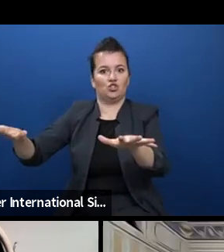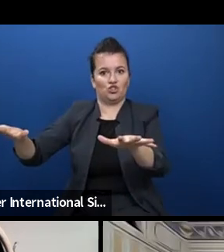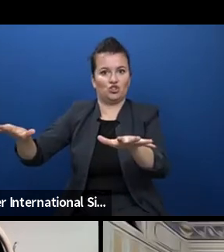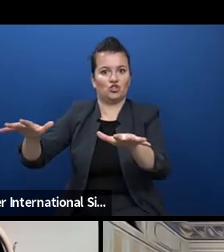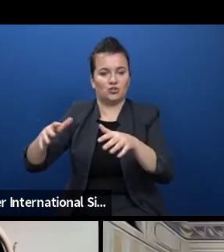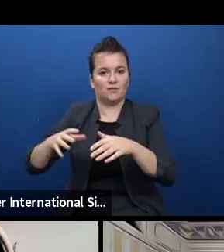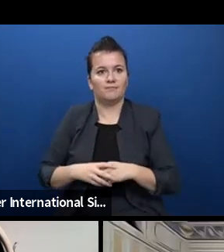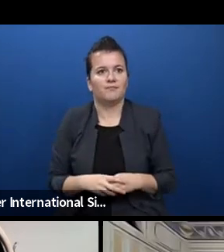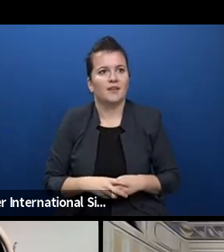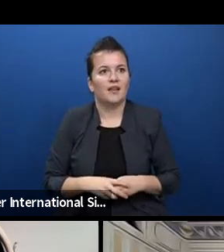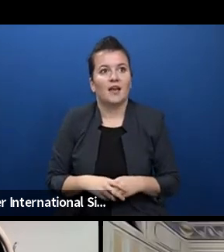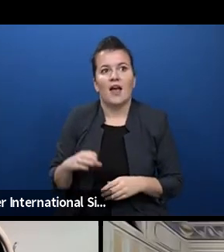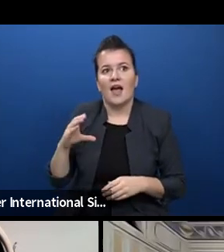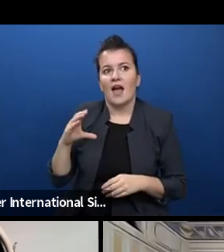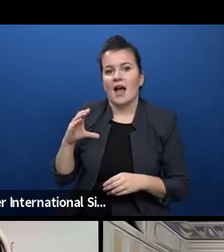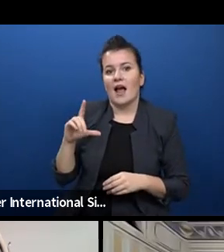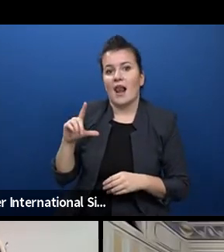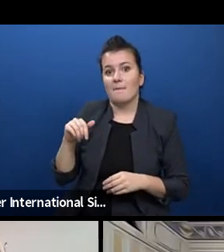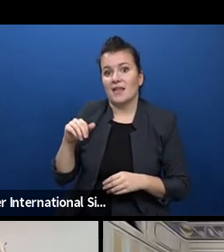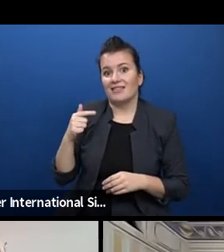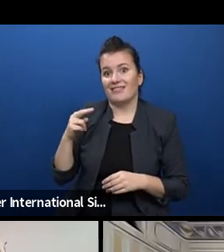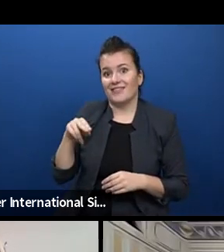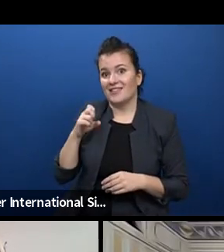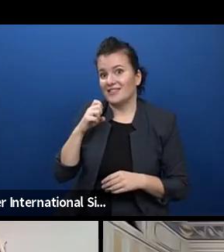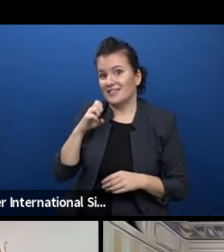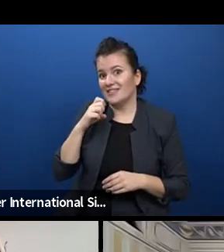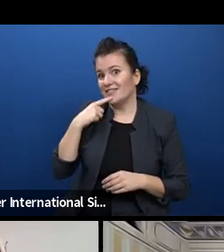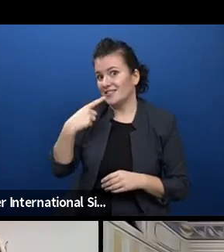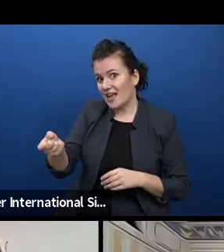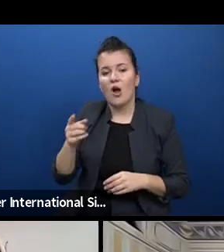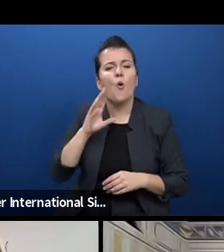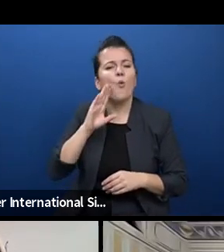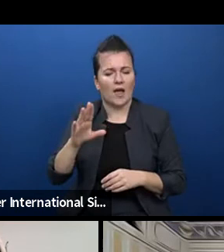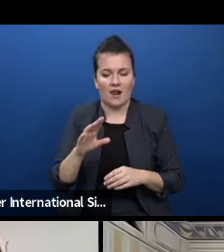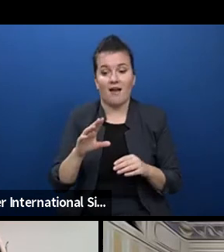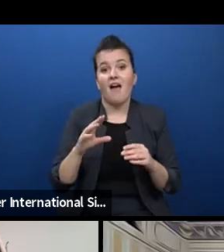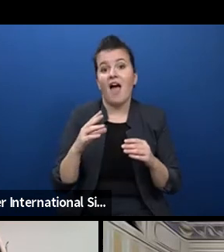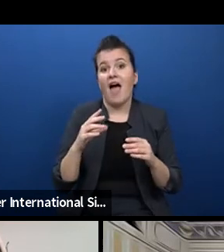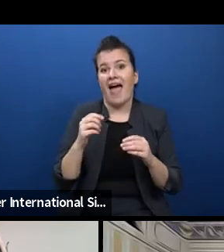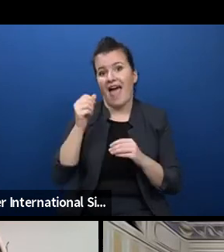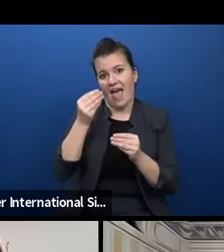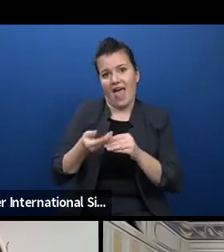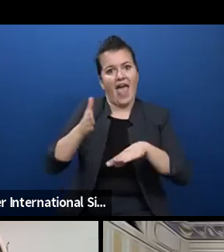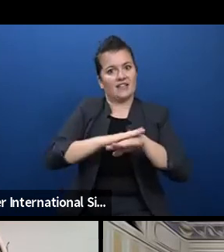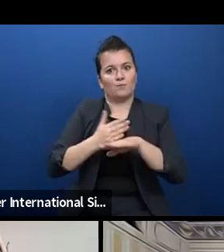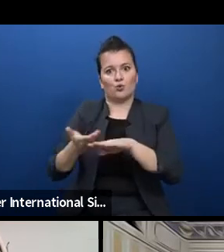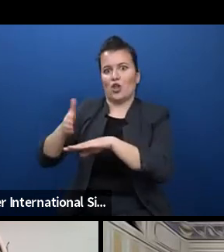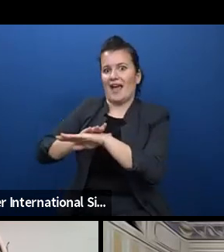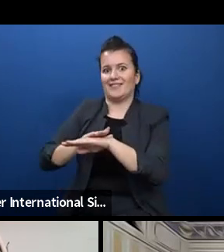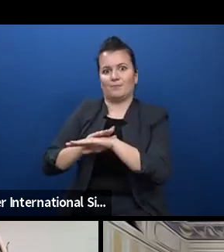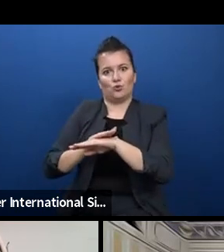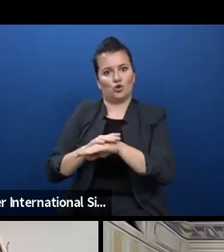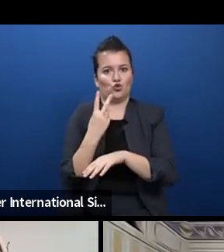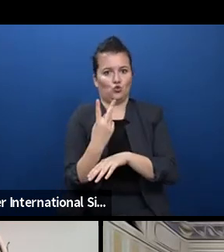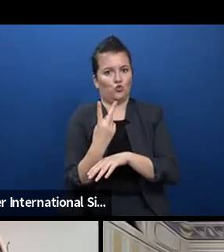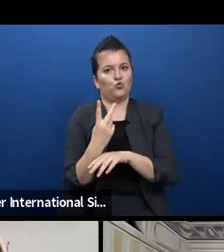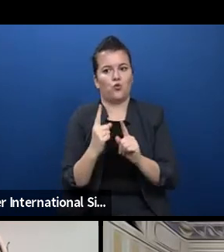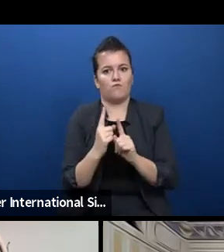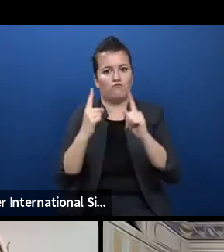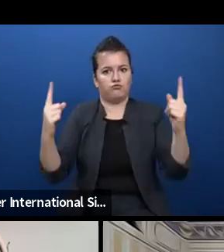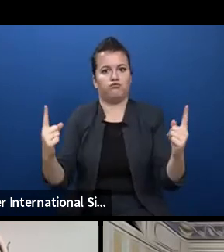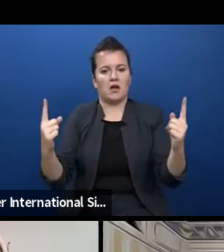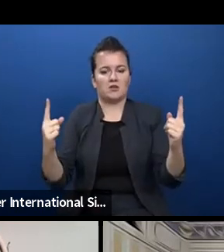maybe something to add is that we will have two external experts that are going to review the study, so